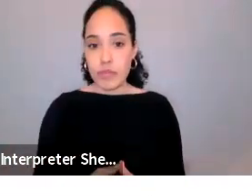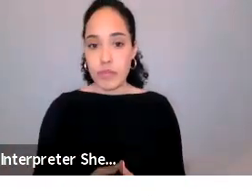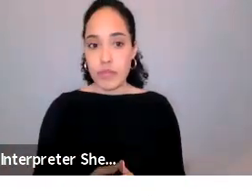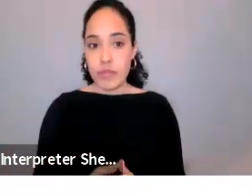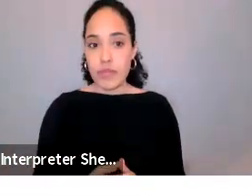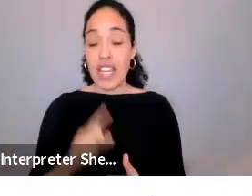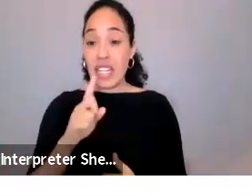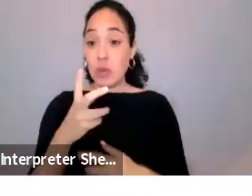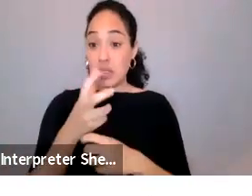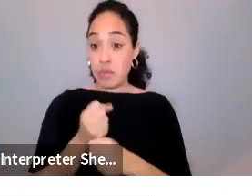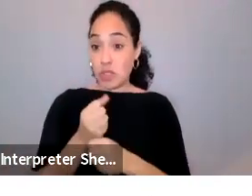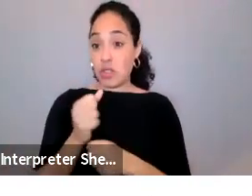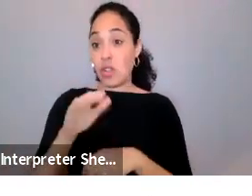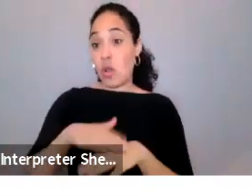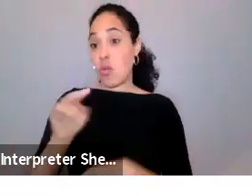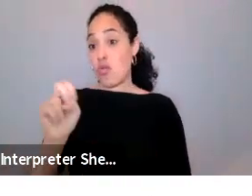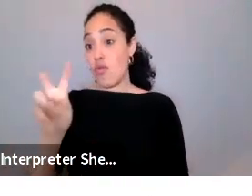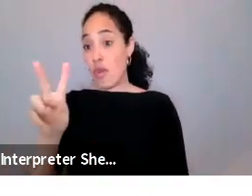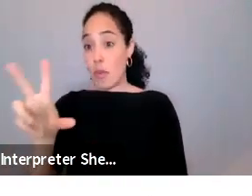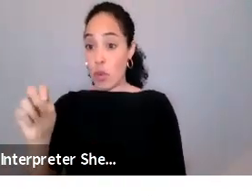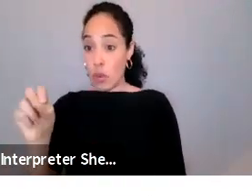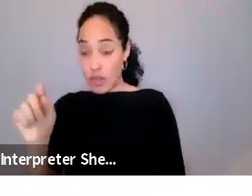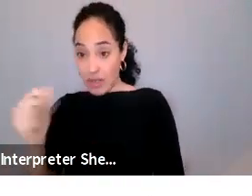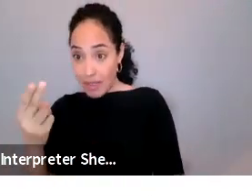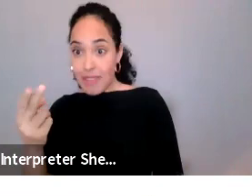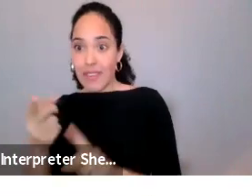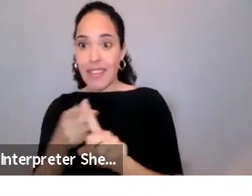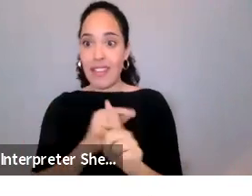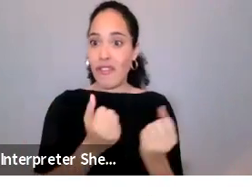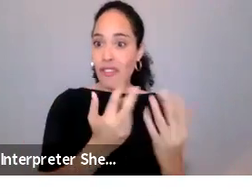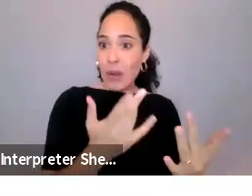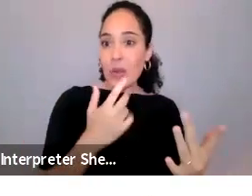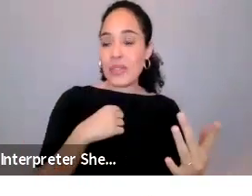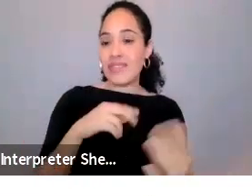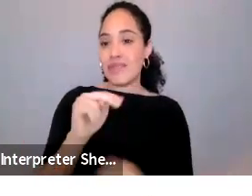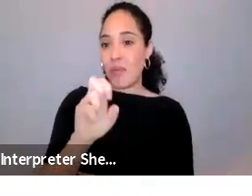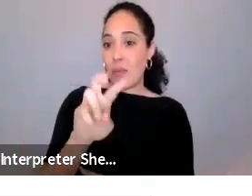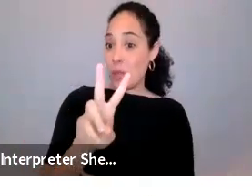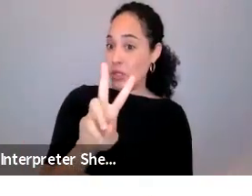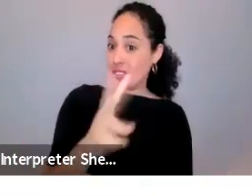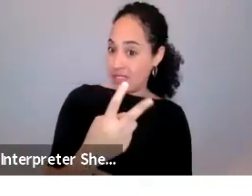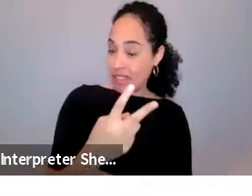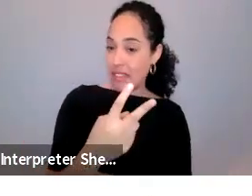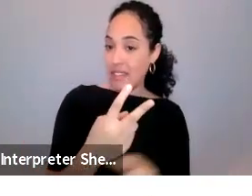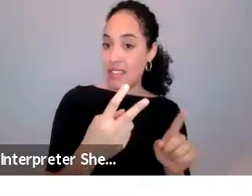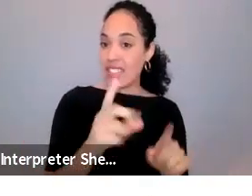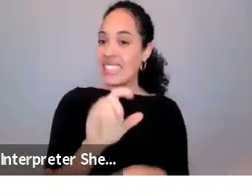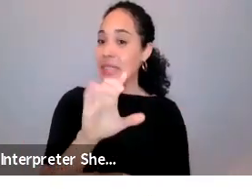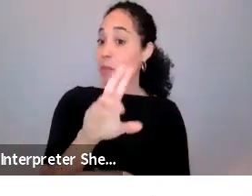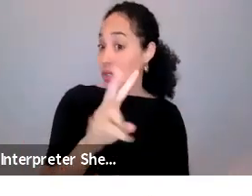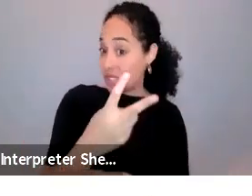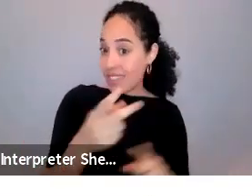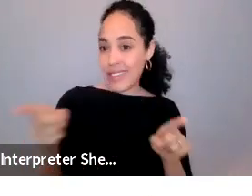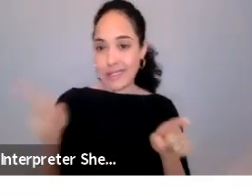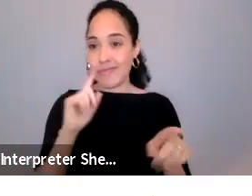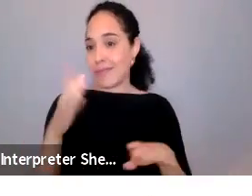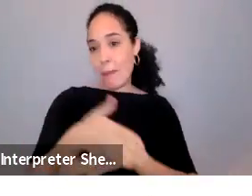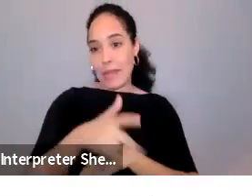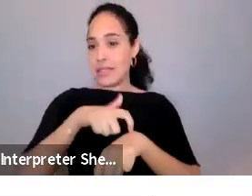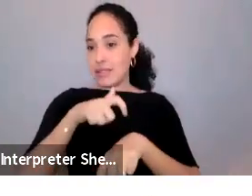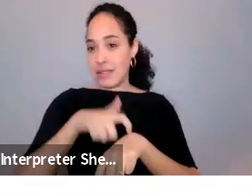the Cameron Peak fire on December 2nd, we are well past the 60-day mark for this exception to be relevant. Any